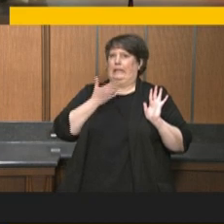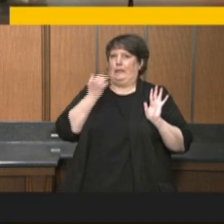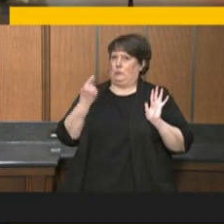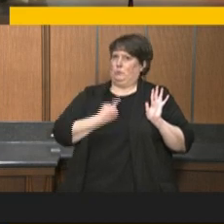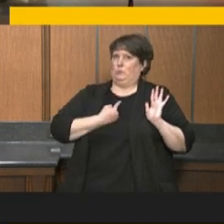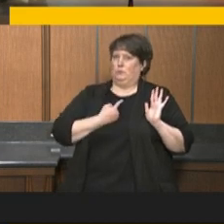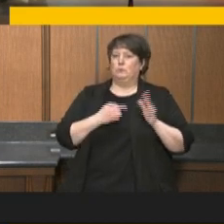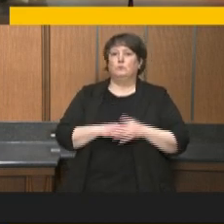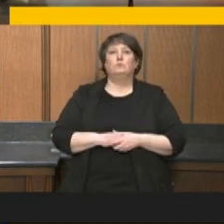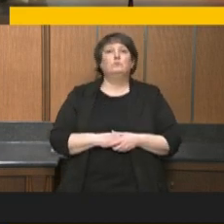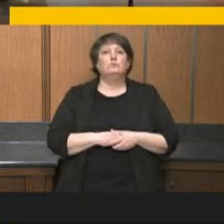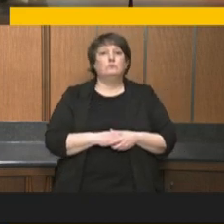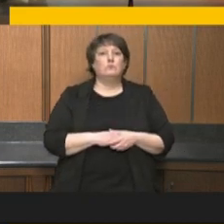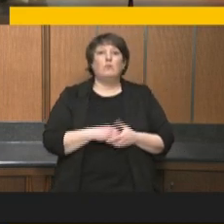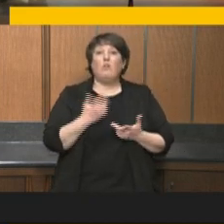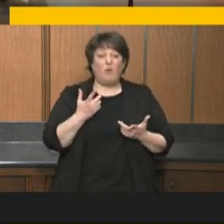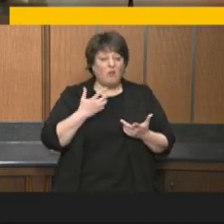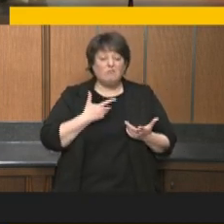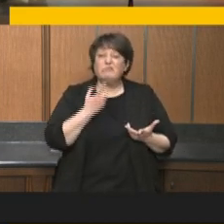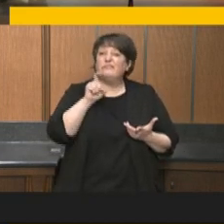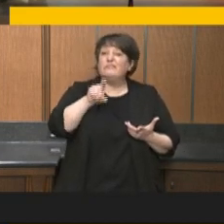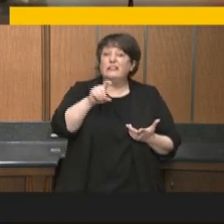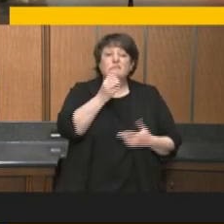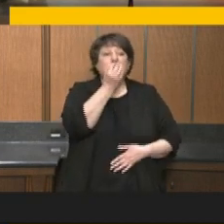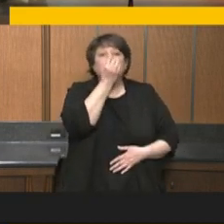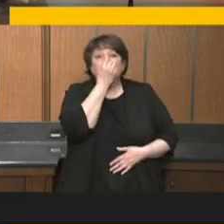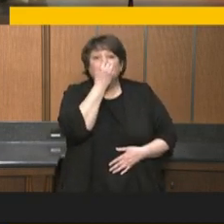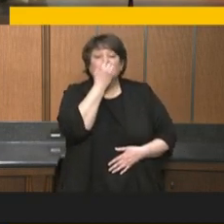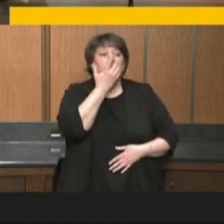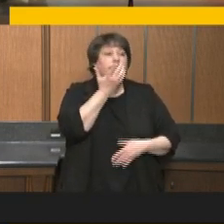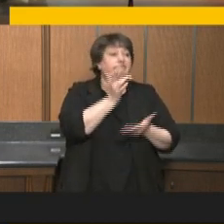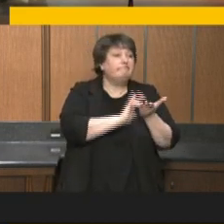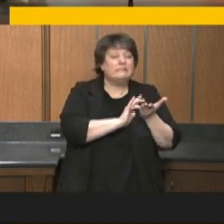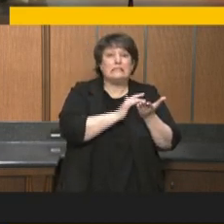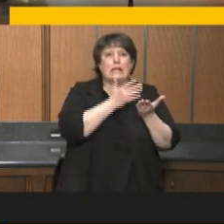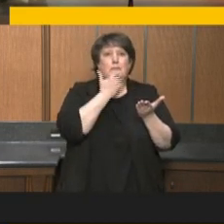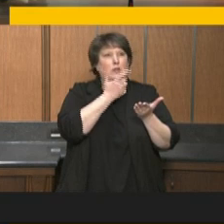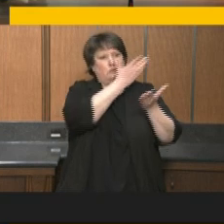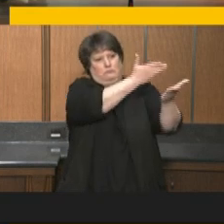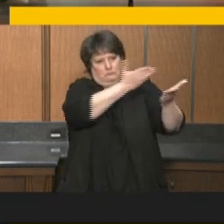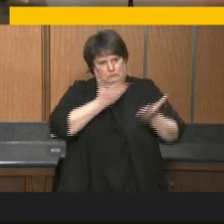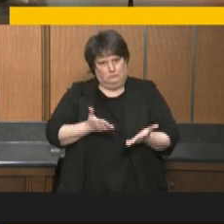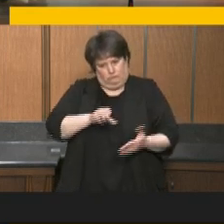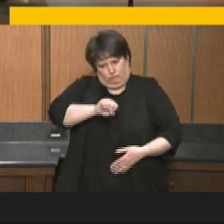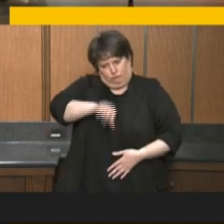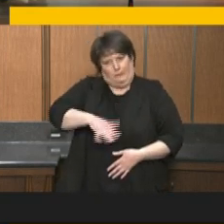Arranging to have supplies such as groceries dropped off at the door.